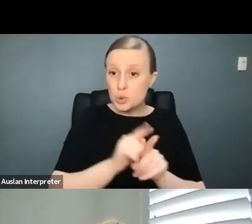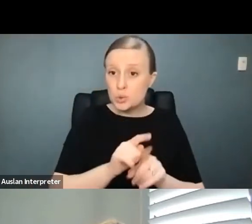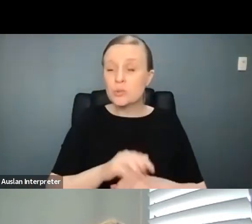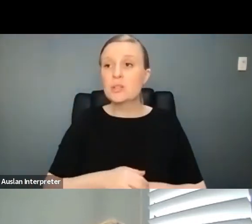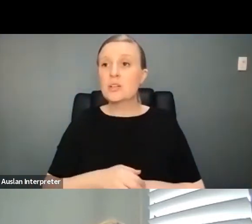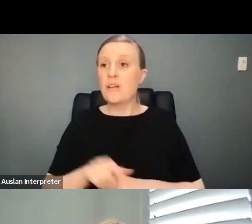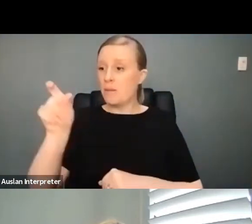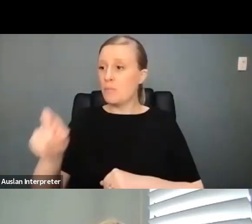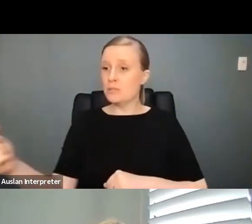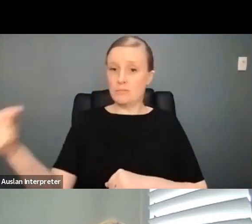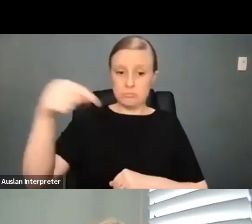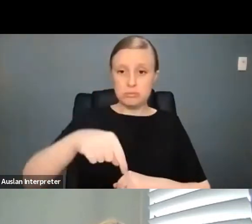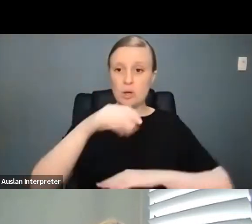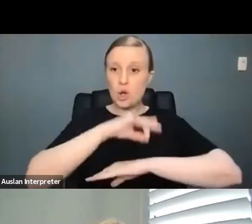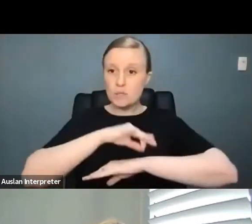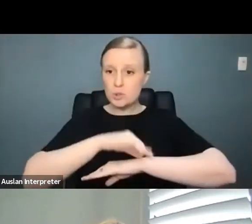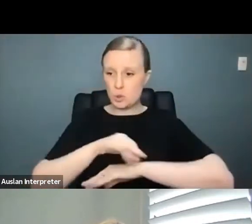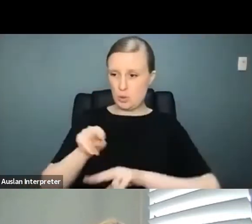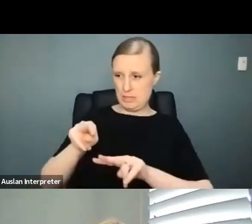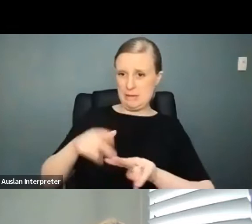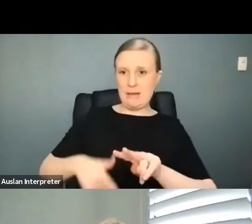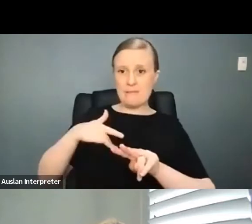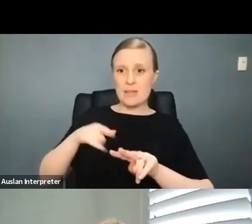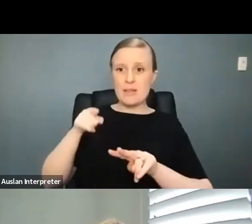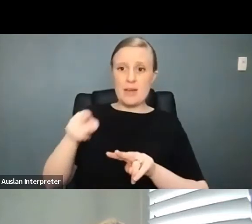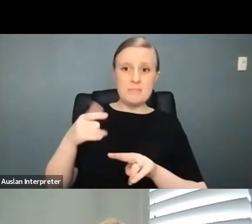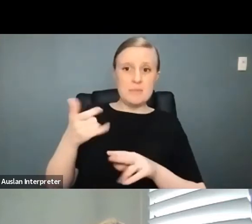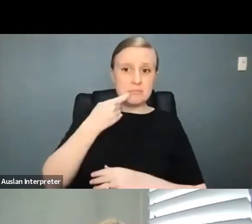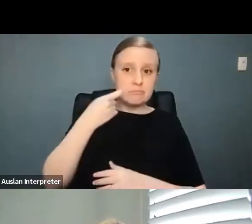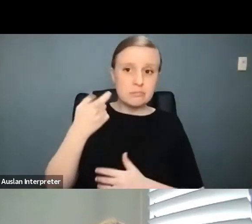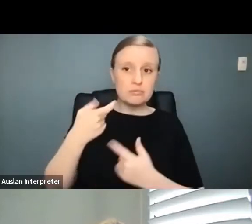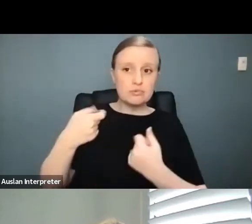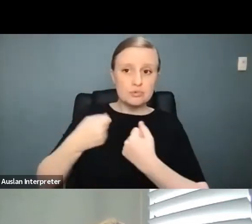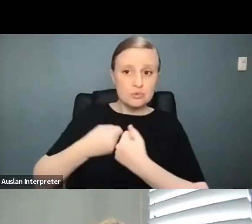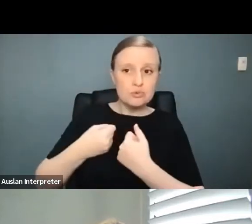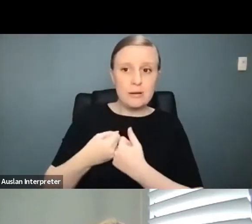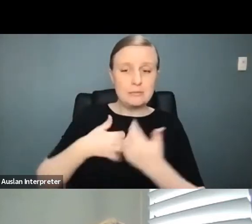And the Victorian Institute of Forensic Medicine here in Melbourne have undertaken an analysis